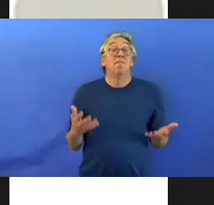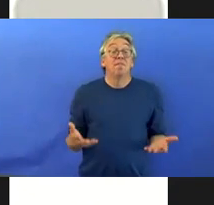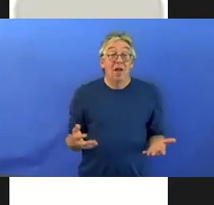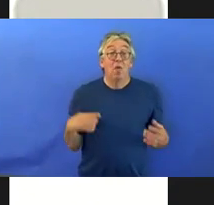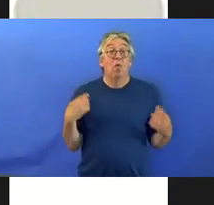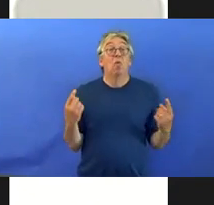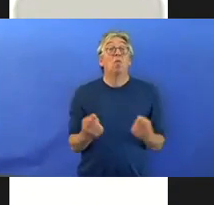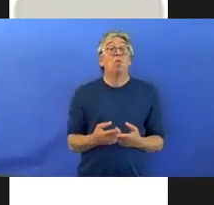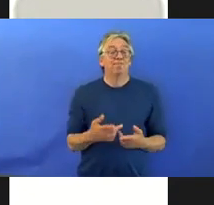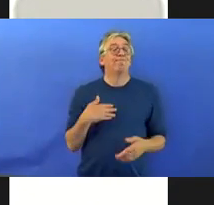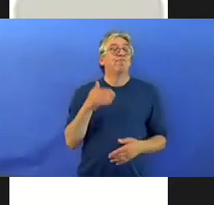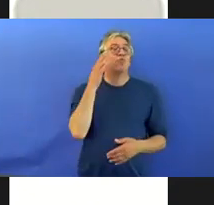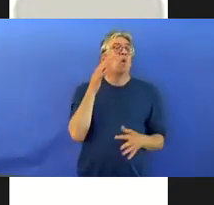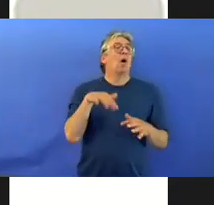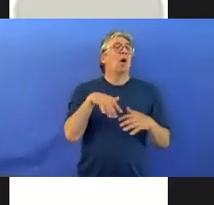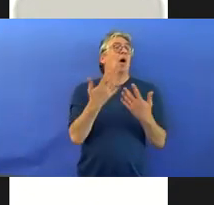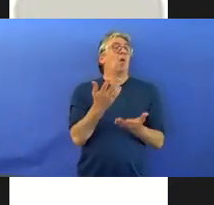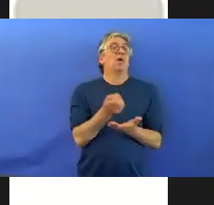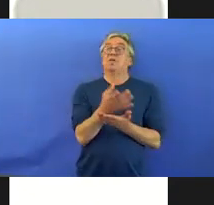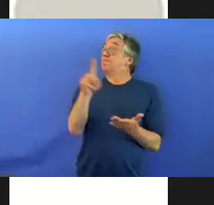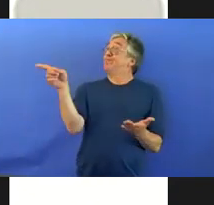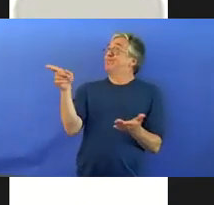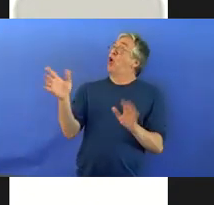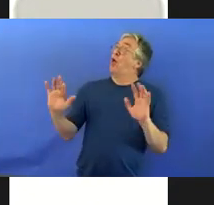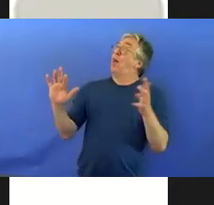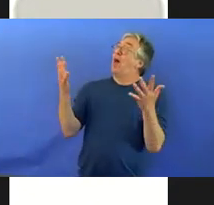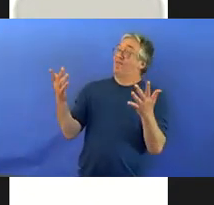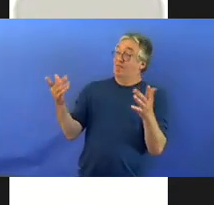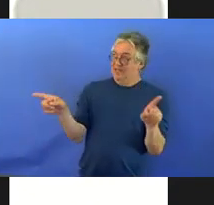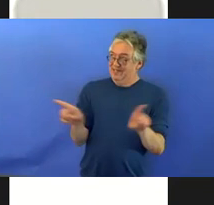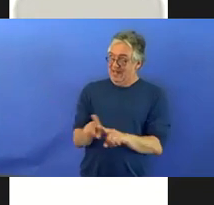to realize the everyone lives. Thank you very much.